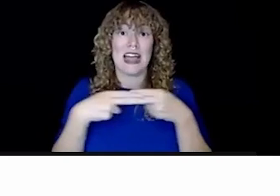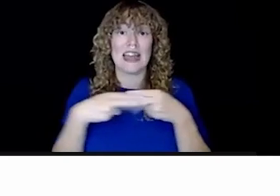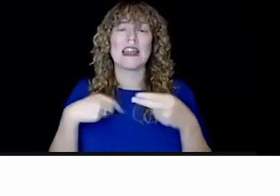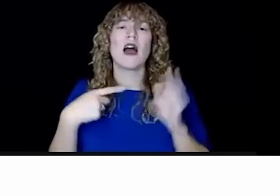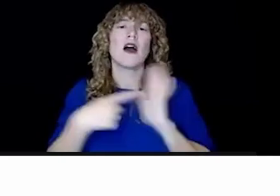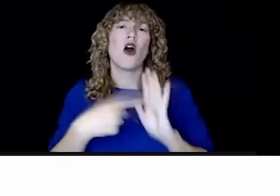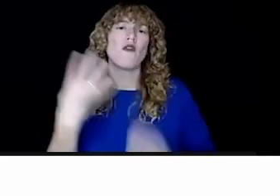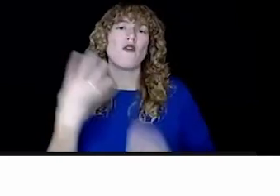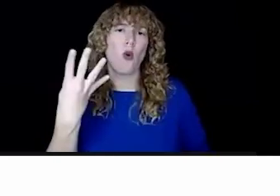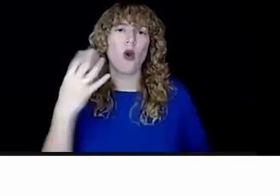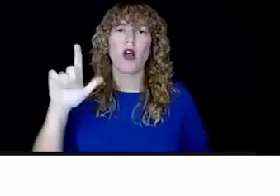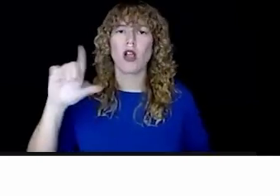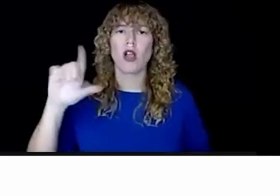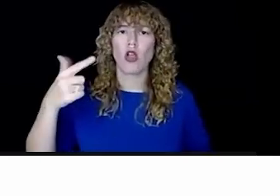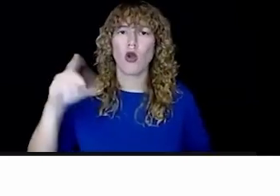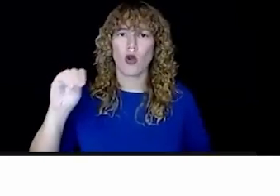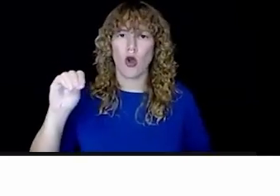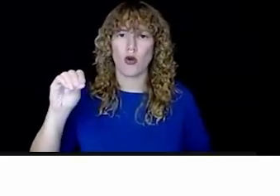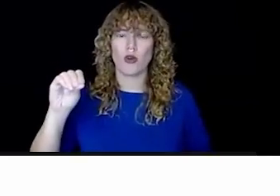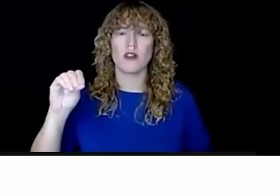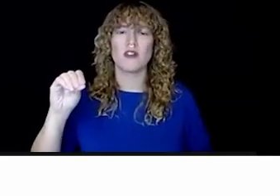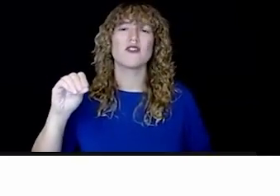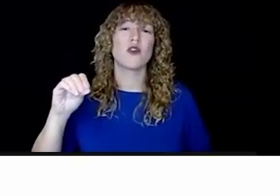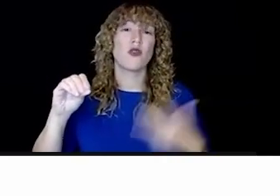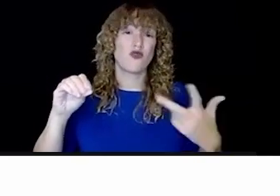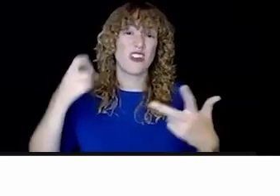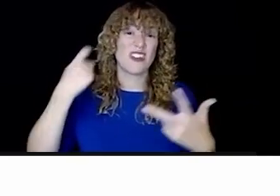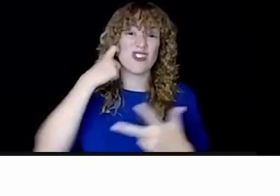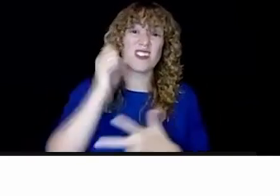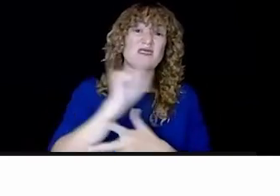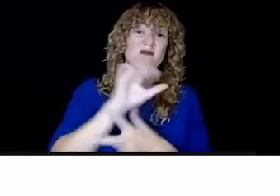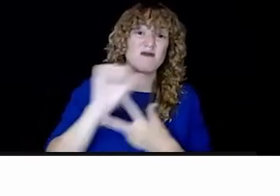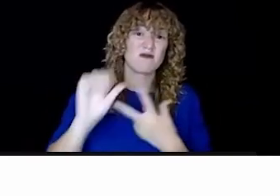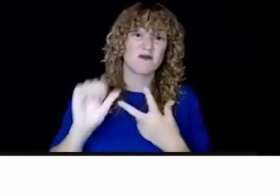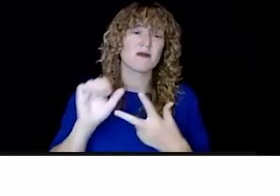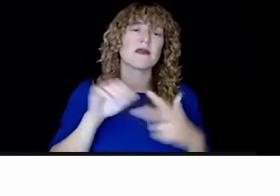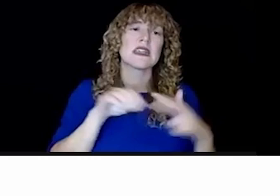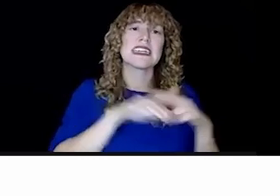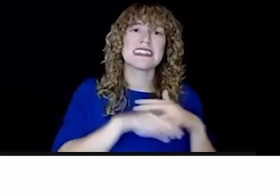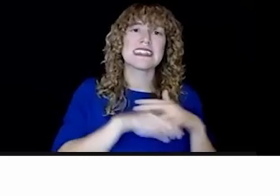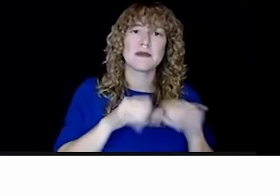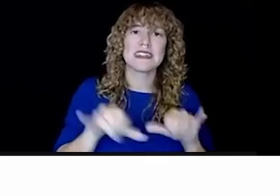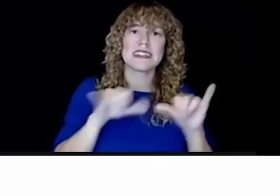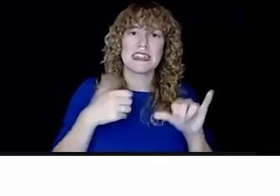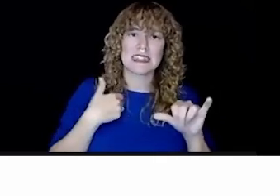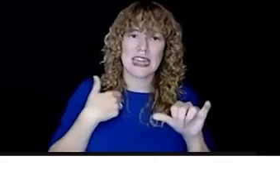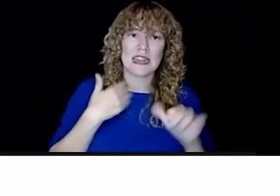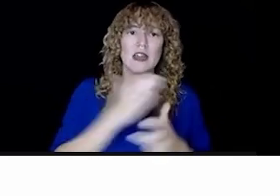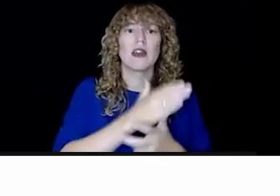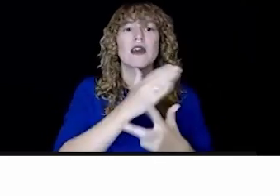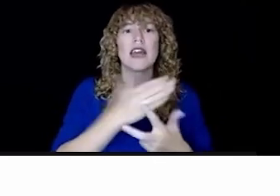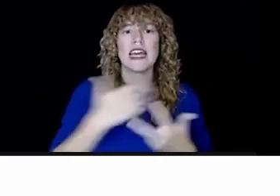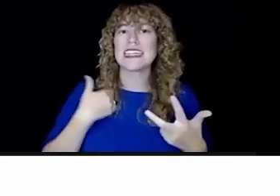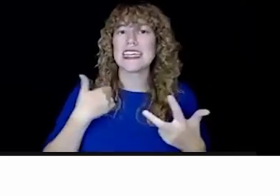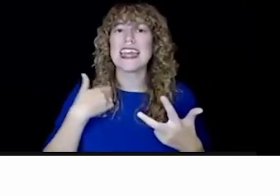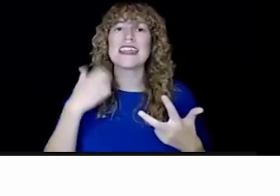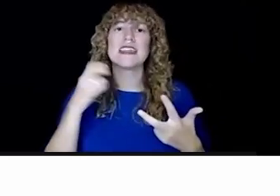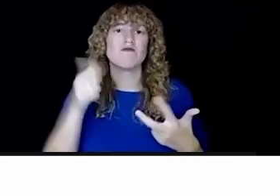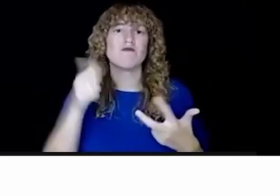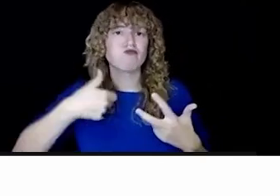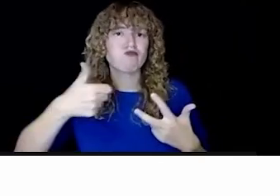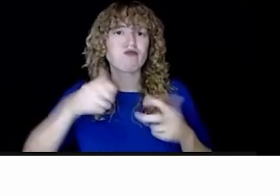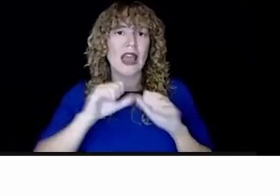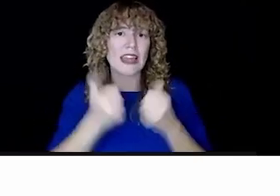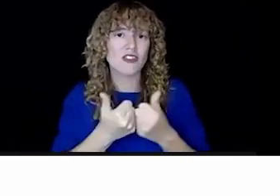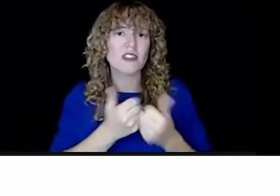logos, the three from those from Accessibility Standards Canada, Canadian Transportation Agency, and